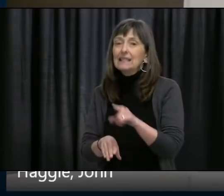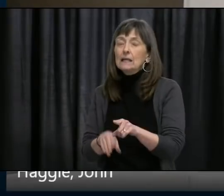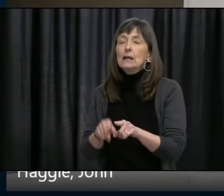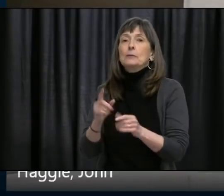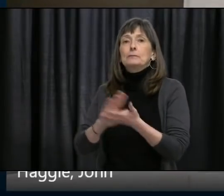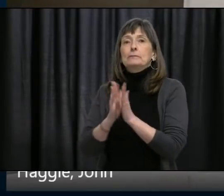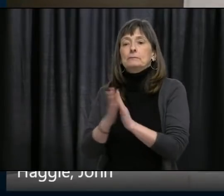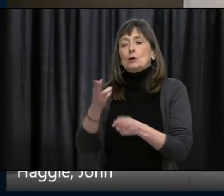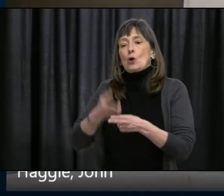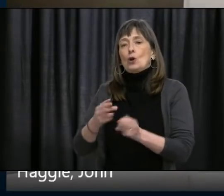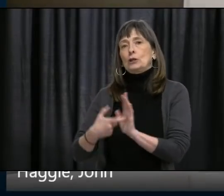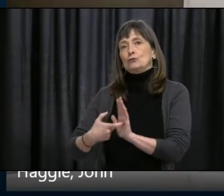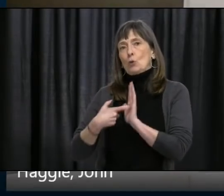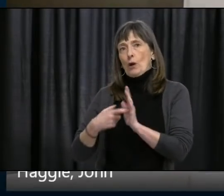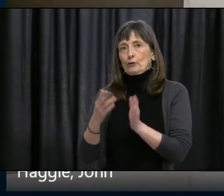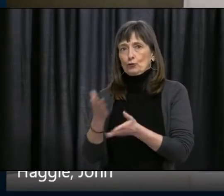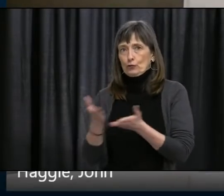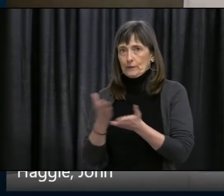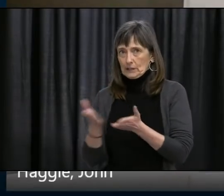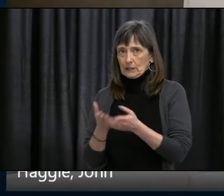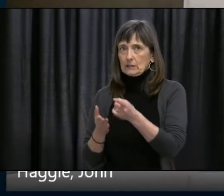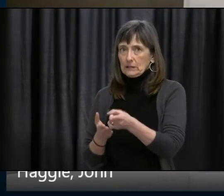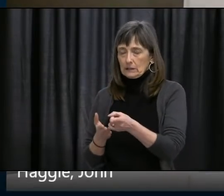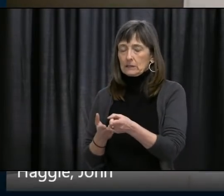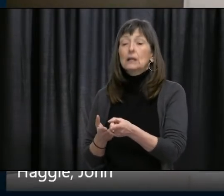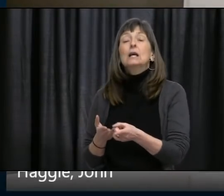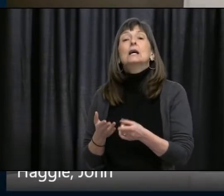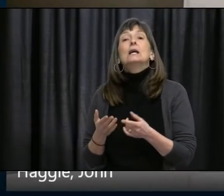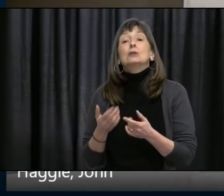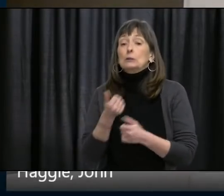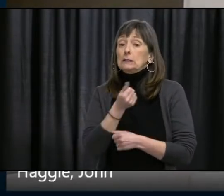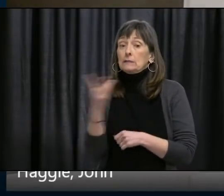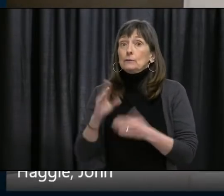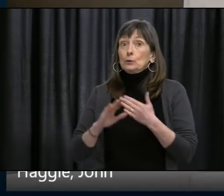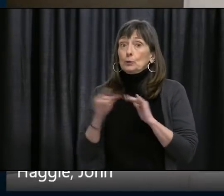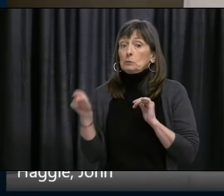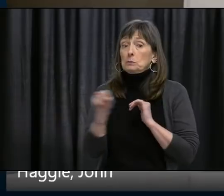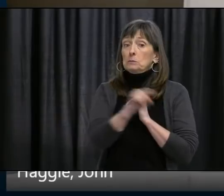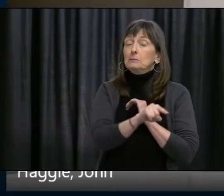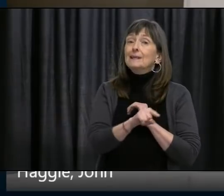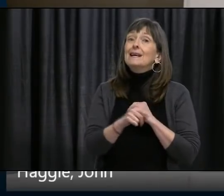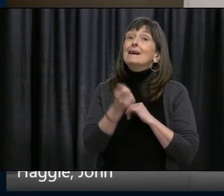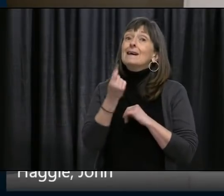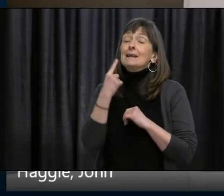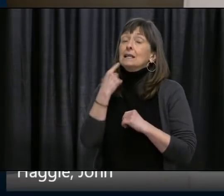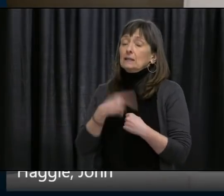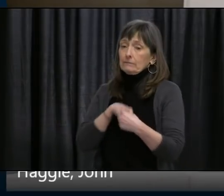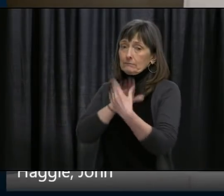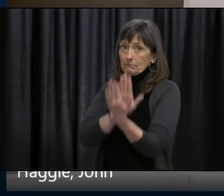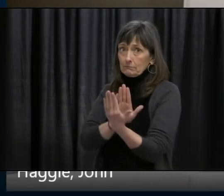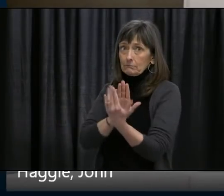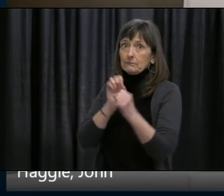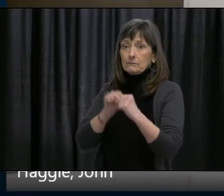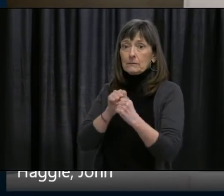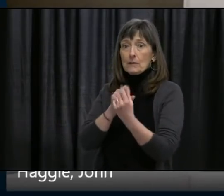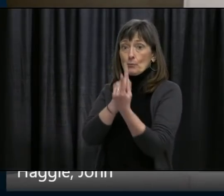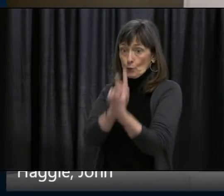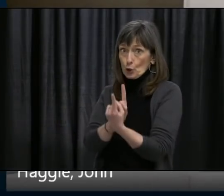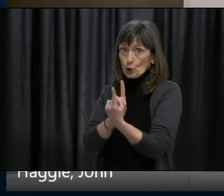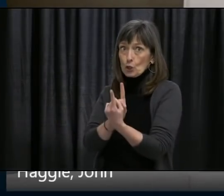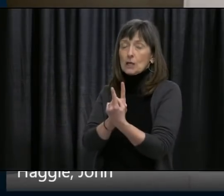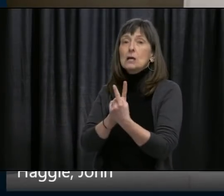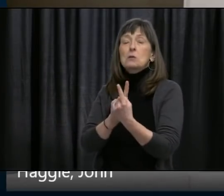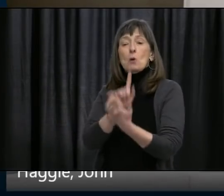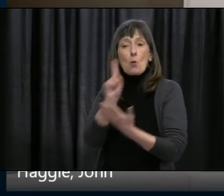as 70 communities. The challenge there is it is face-to-face, but it is drop-in and it is personalized, and it's